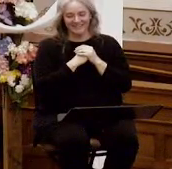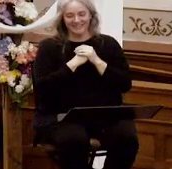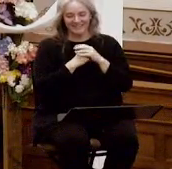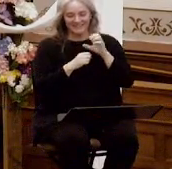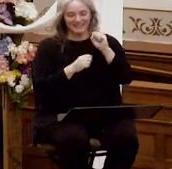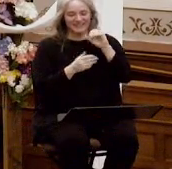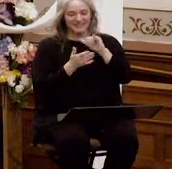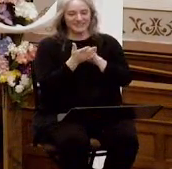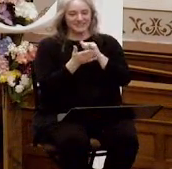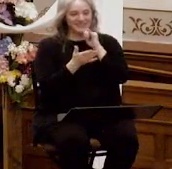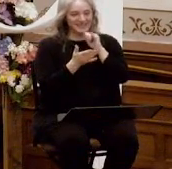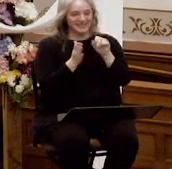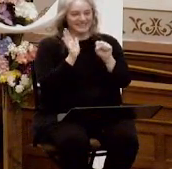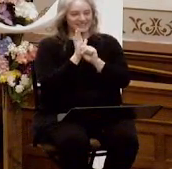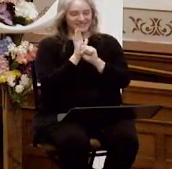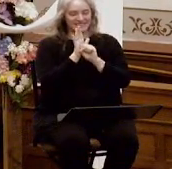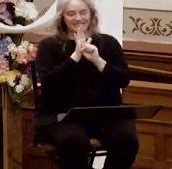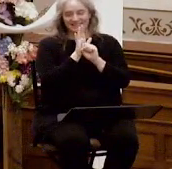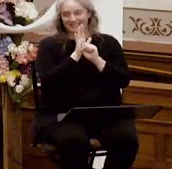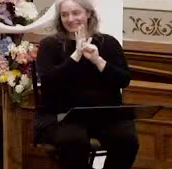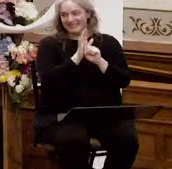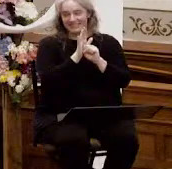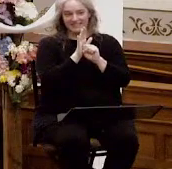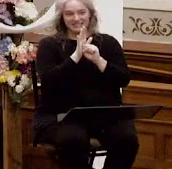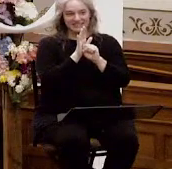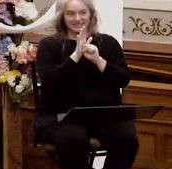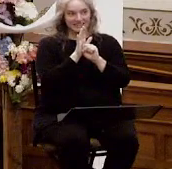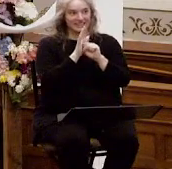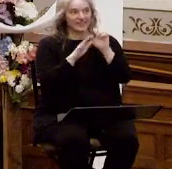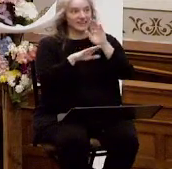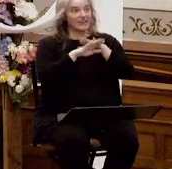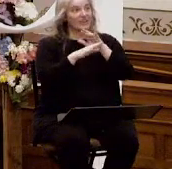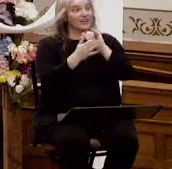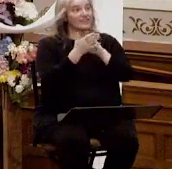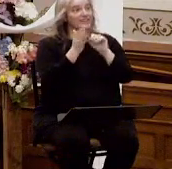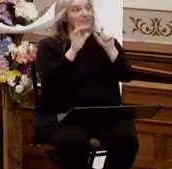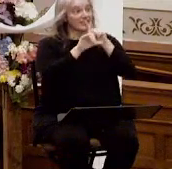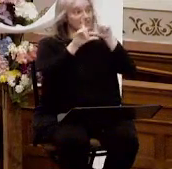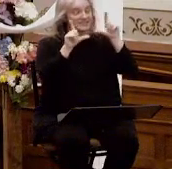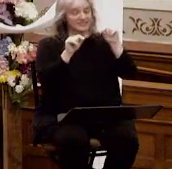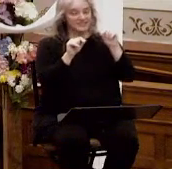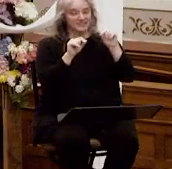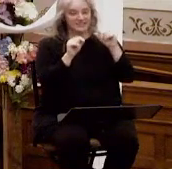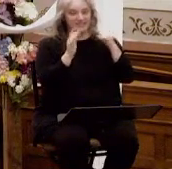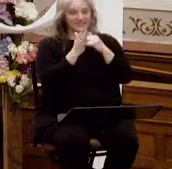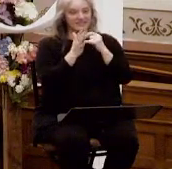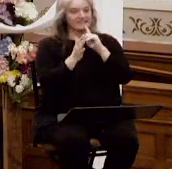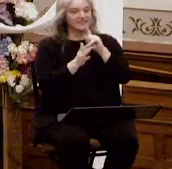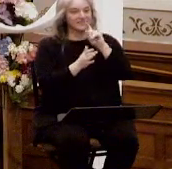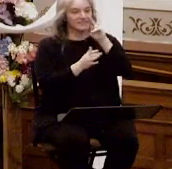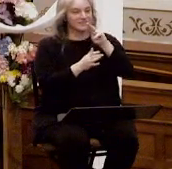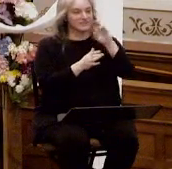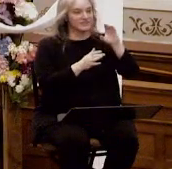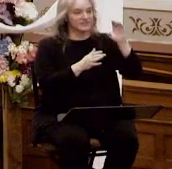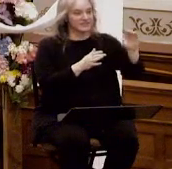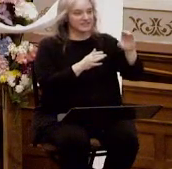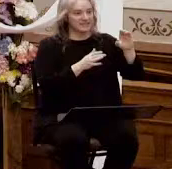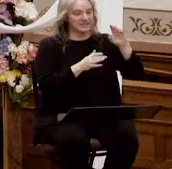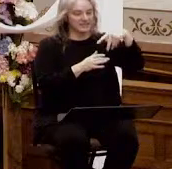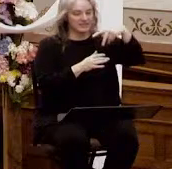So that is a sign. On the other side of that sign, it says United Church of Christ, Placerville